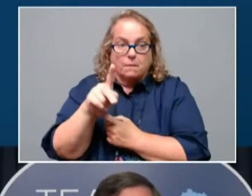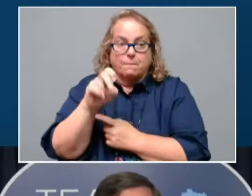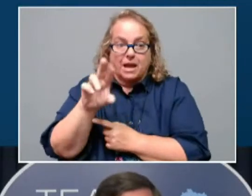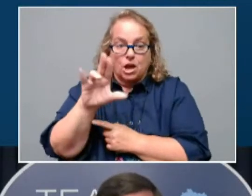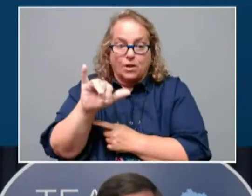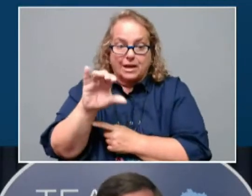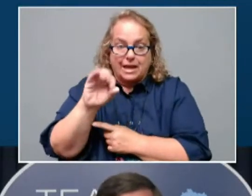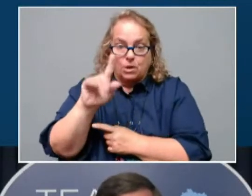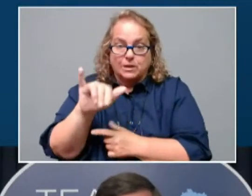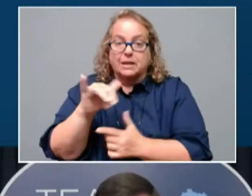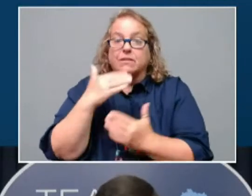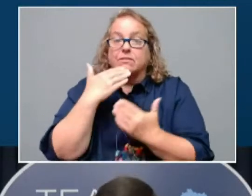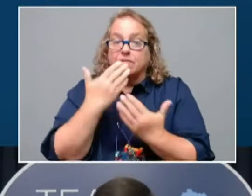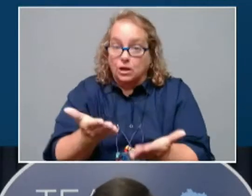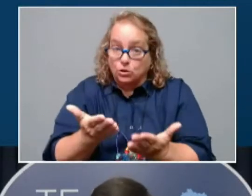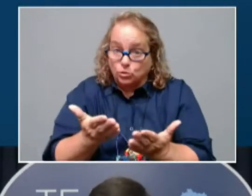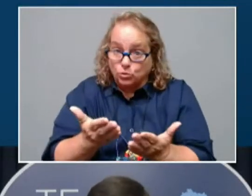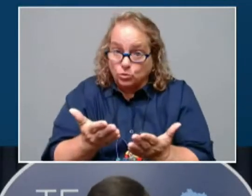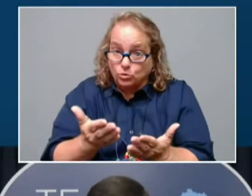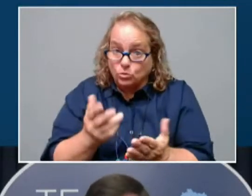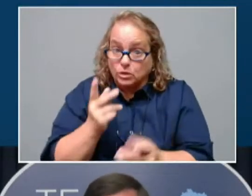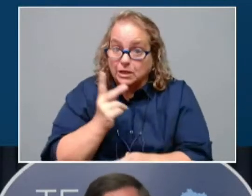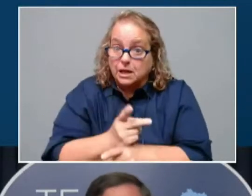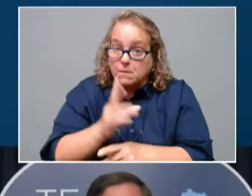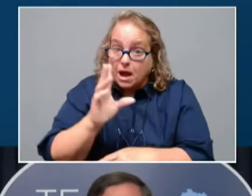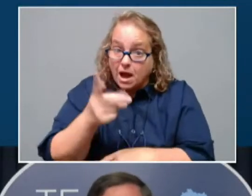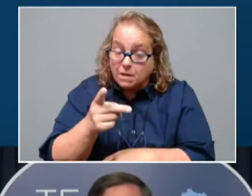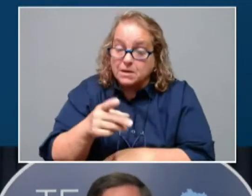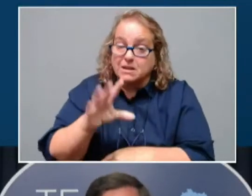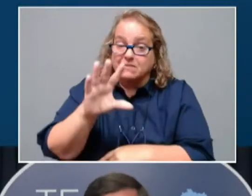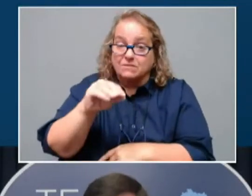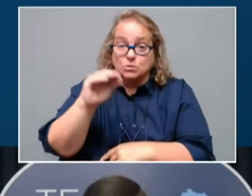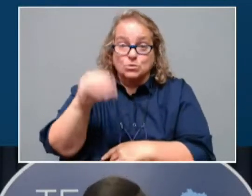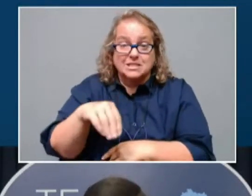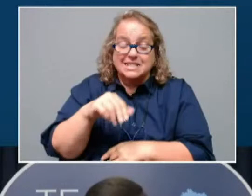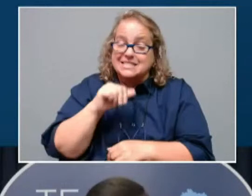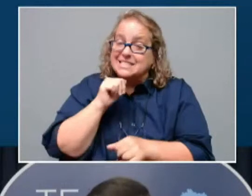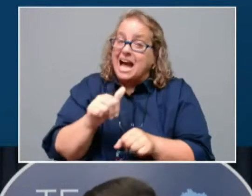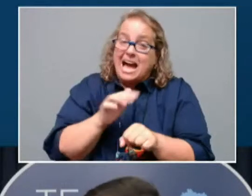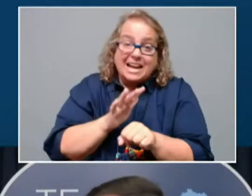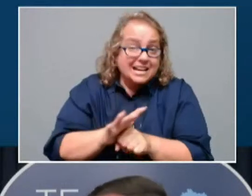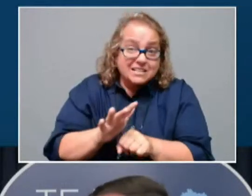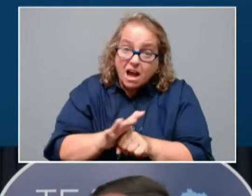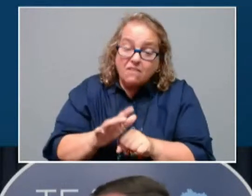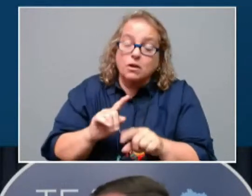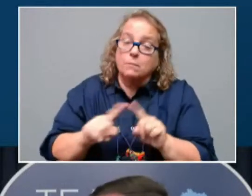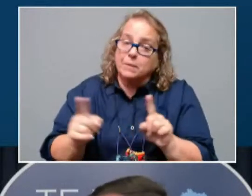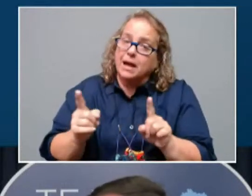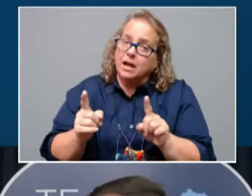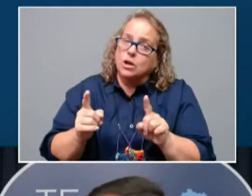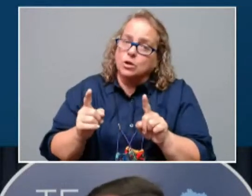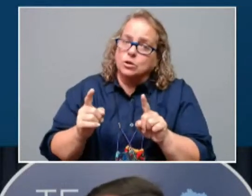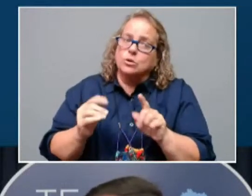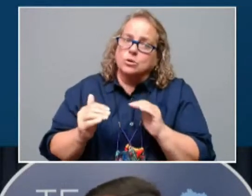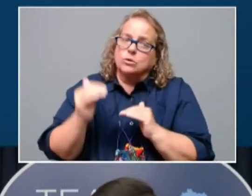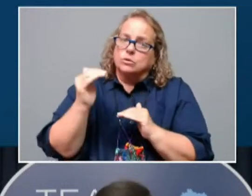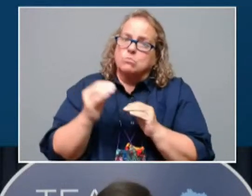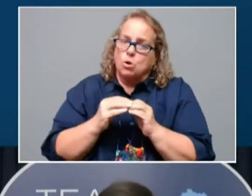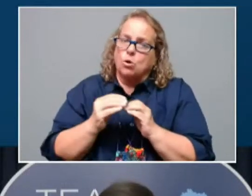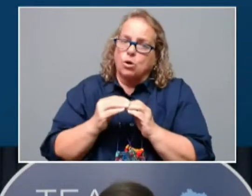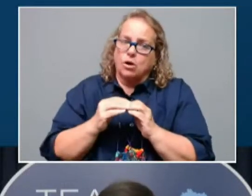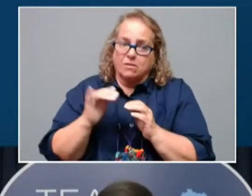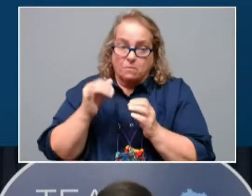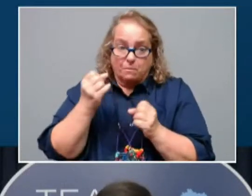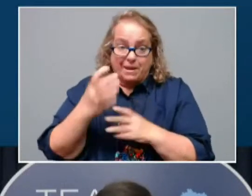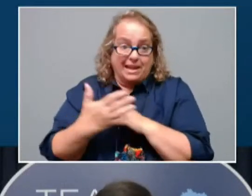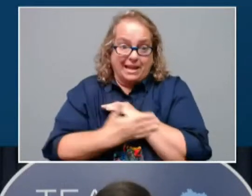you. Keep it up. 50% obviously isn't nearly enough, but that is a threshold that so many counties have